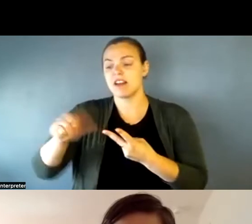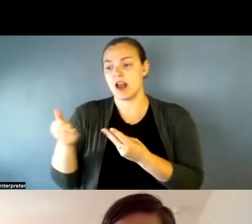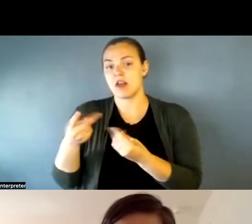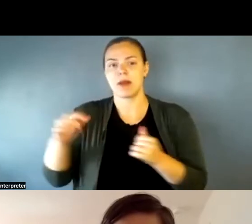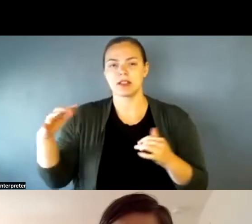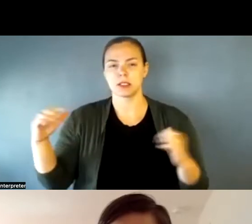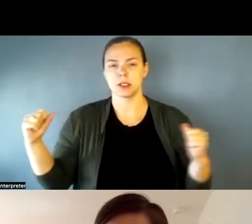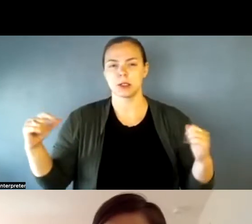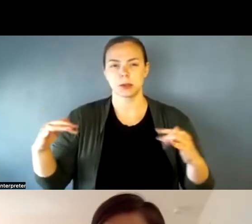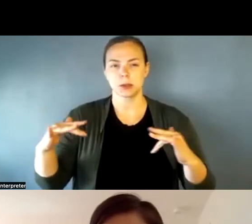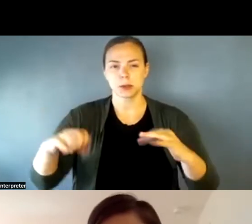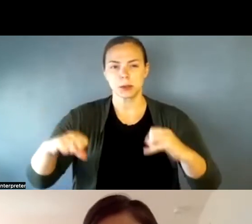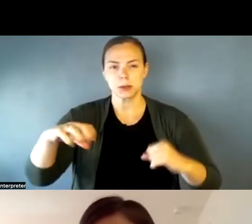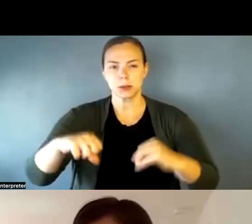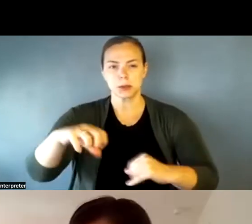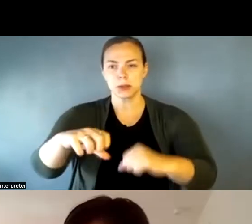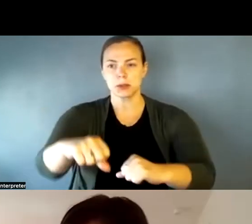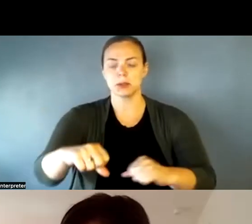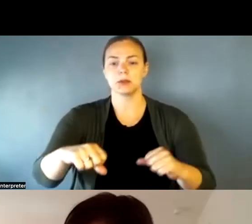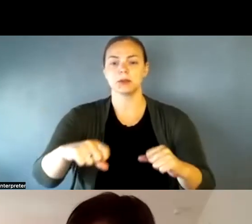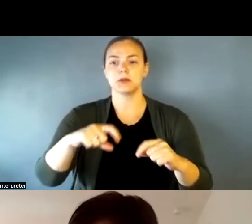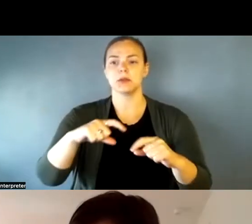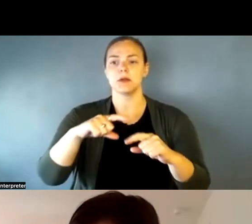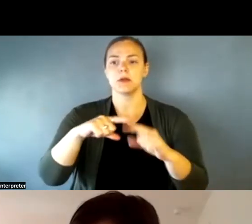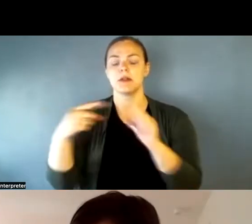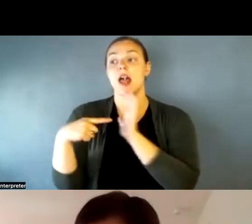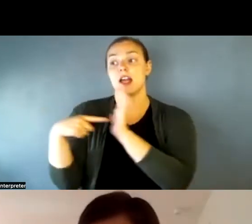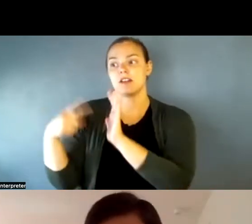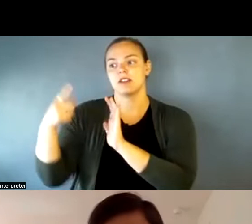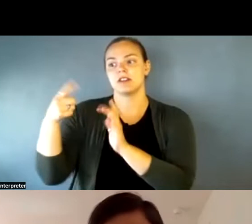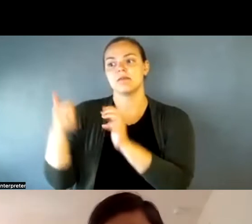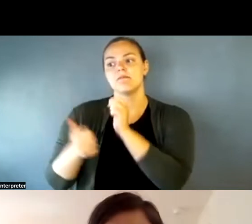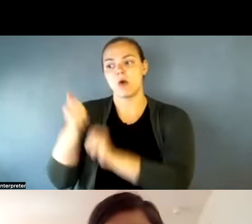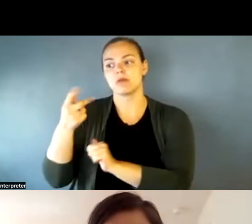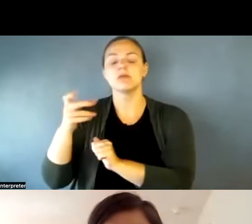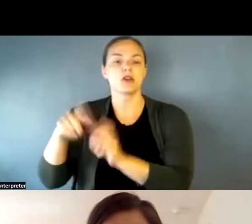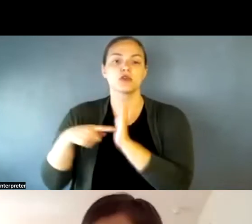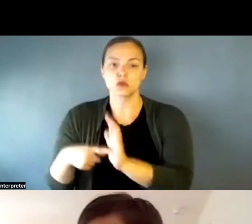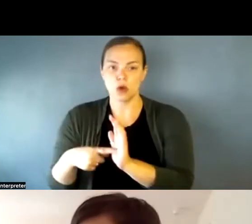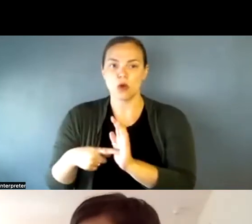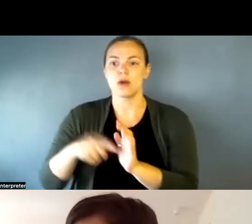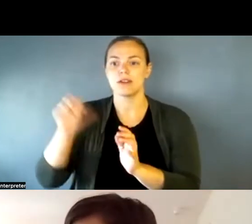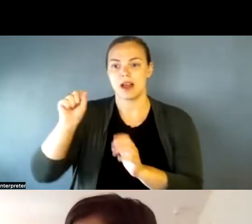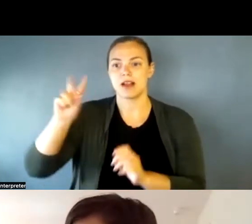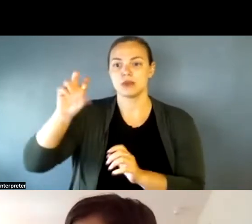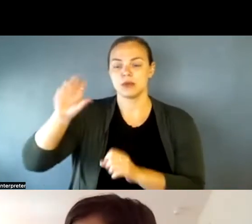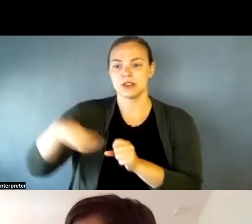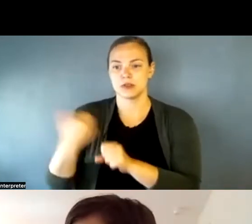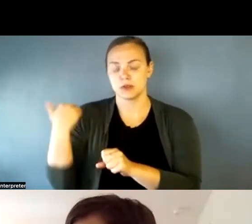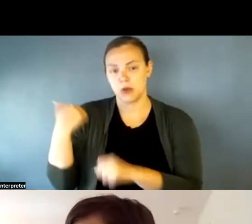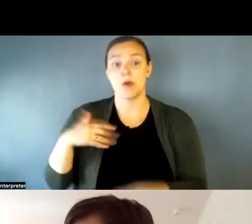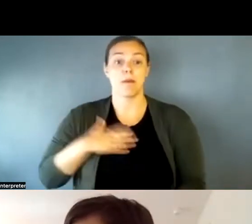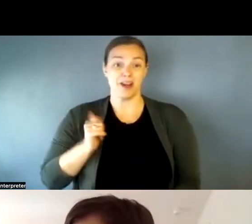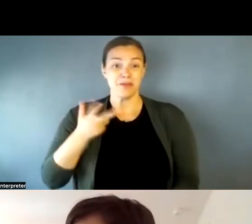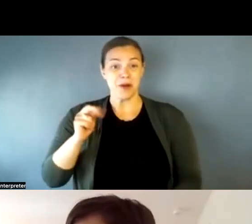they certainly resemble Seattle of 200 years ago more than my apartment building in the Central District does